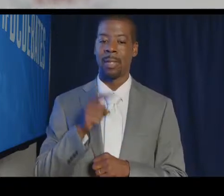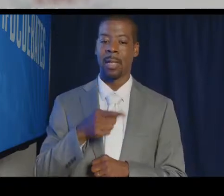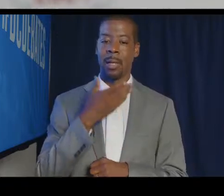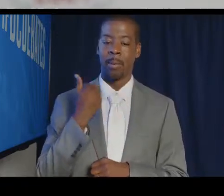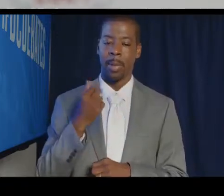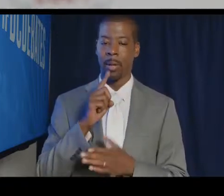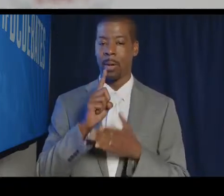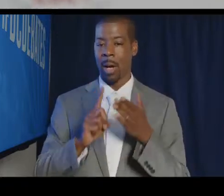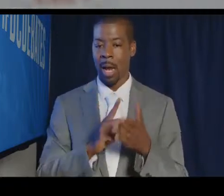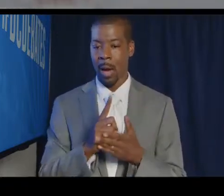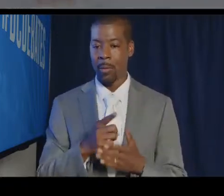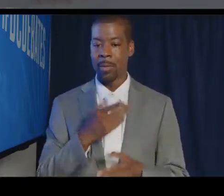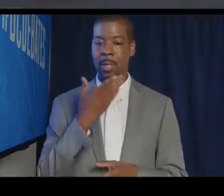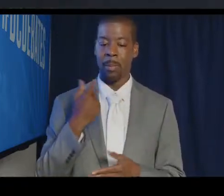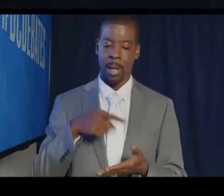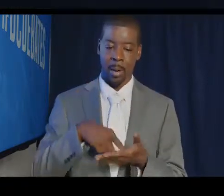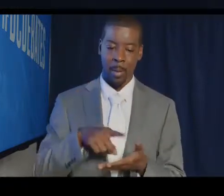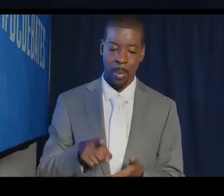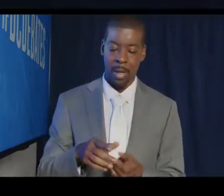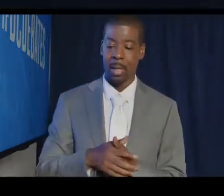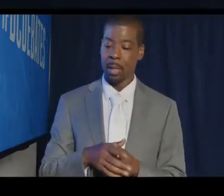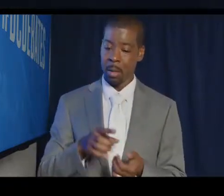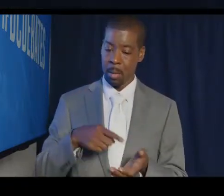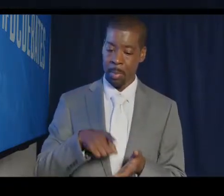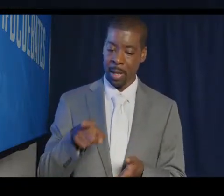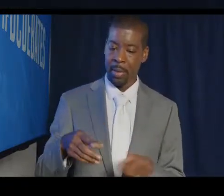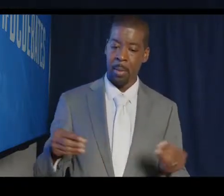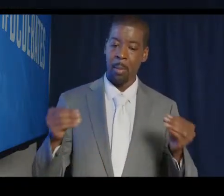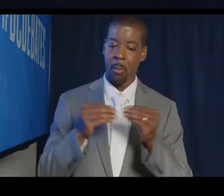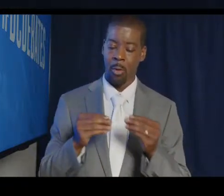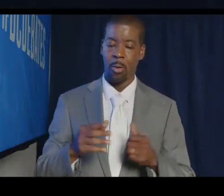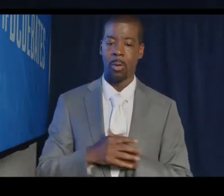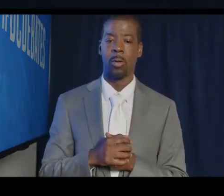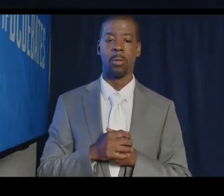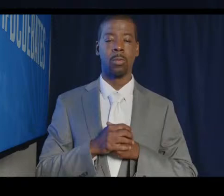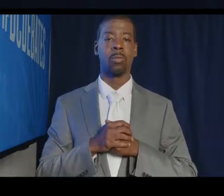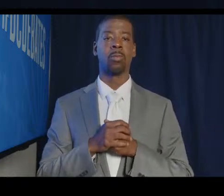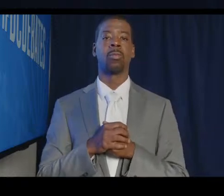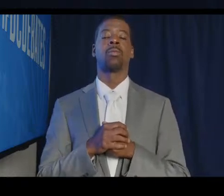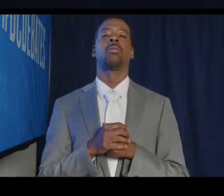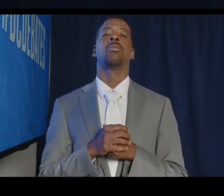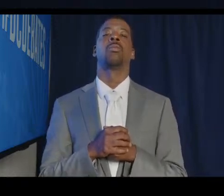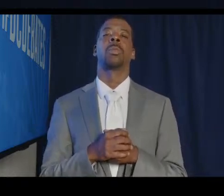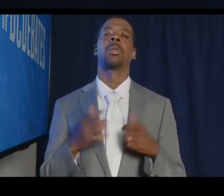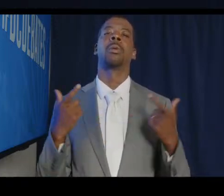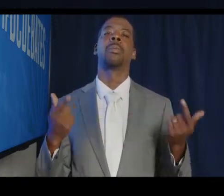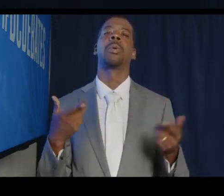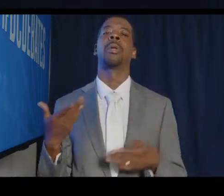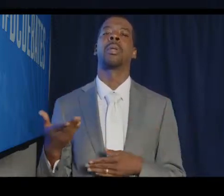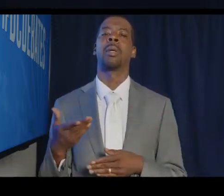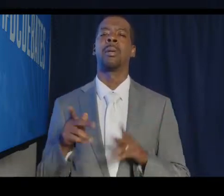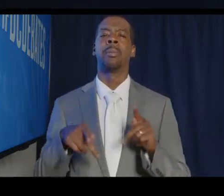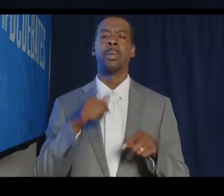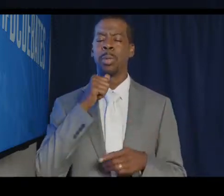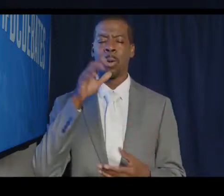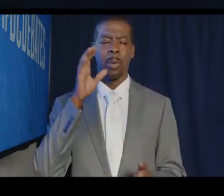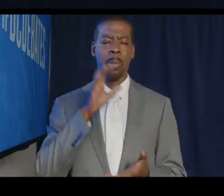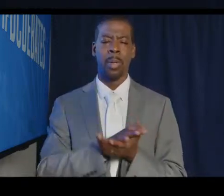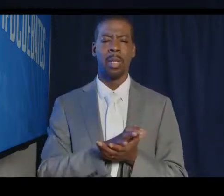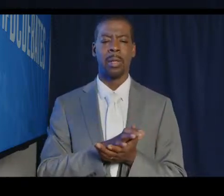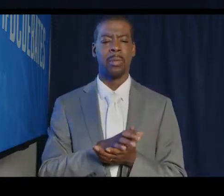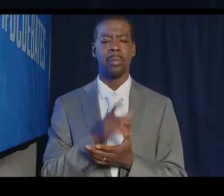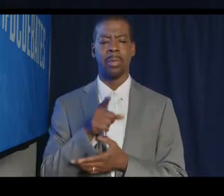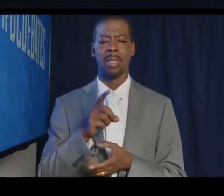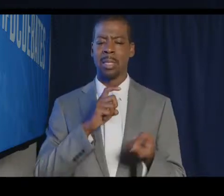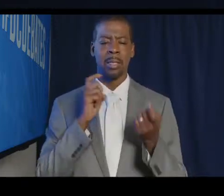pay always works better for people. Getting paid a little bit better, always a good thing, right? But the biggest thing is that people just don't believe that there's a change.